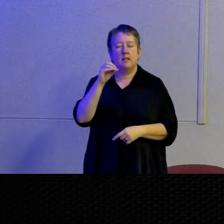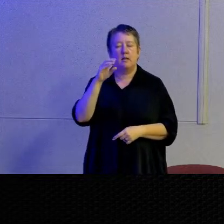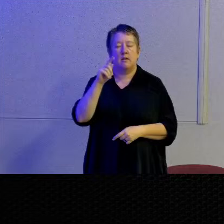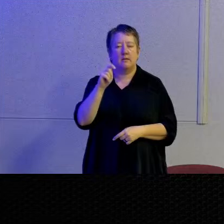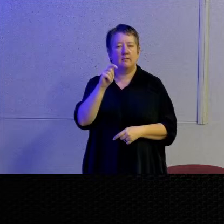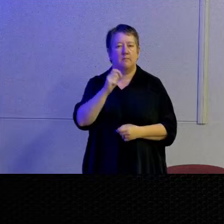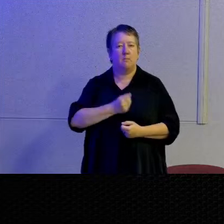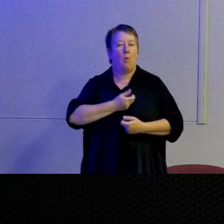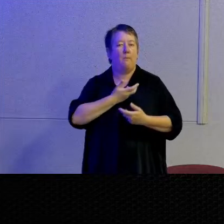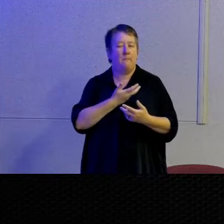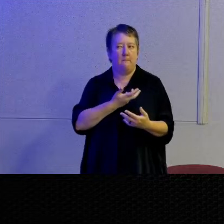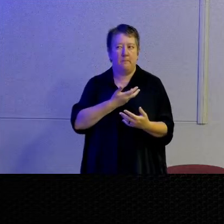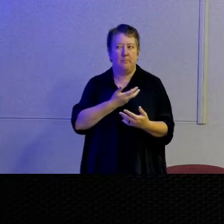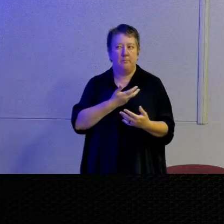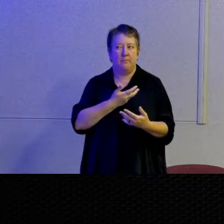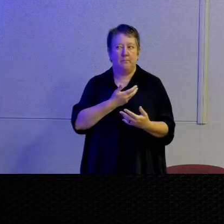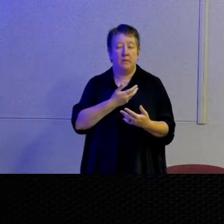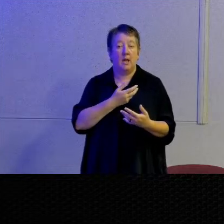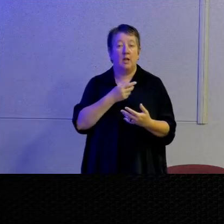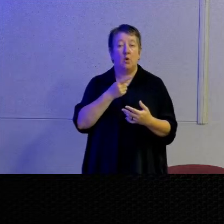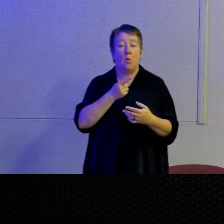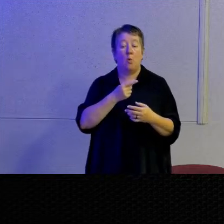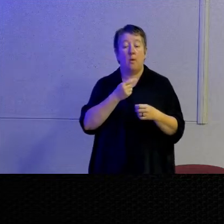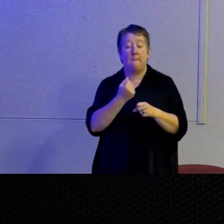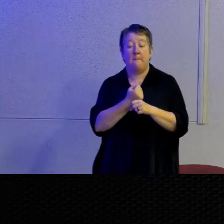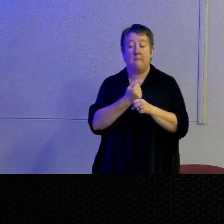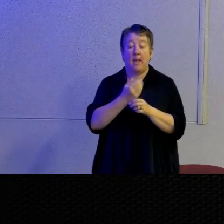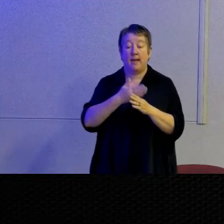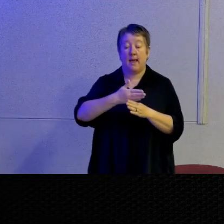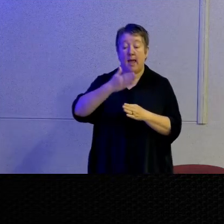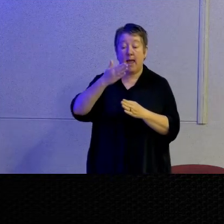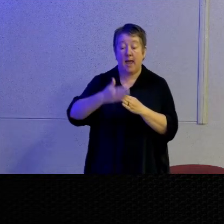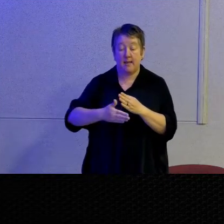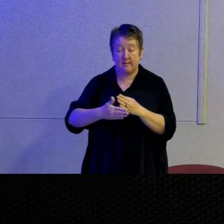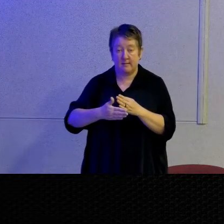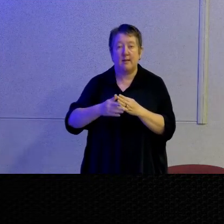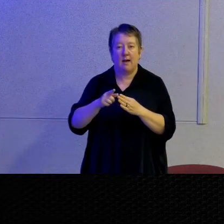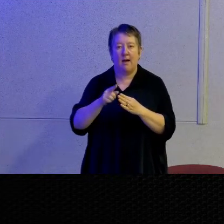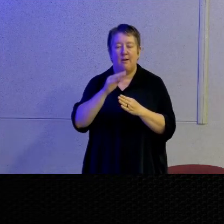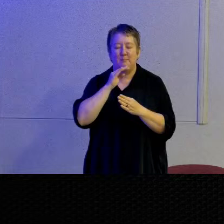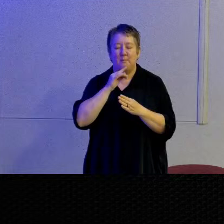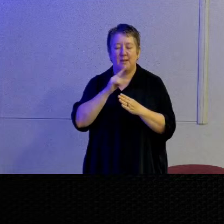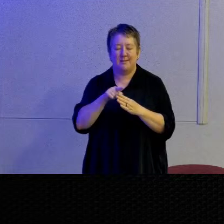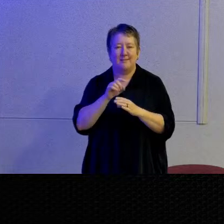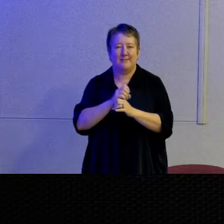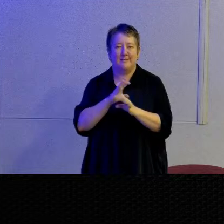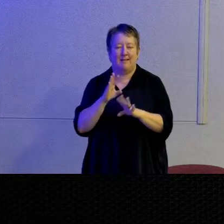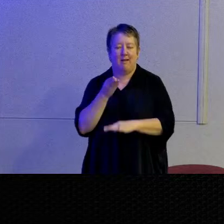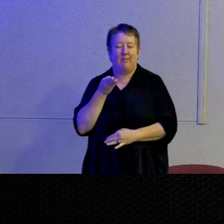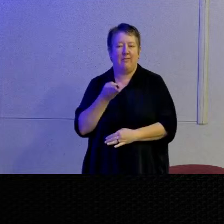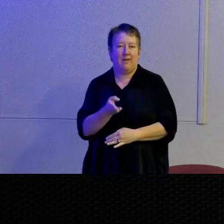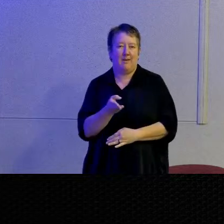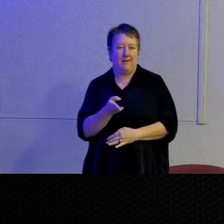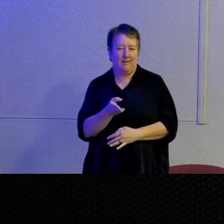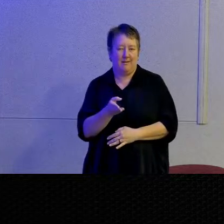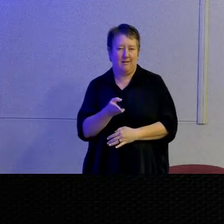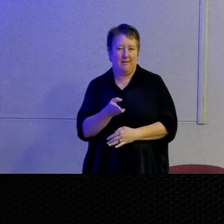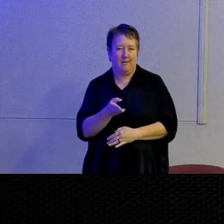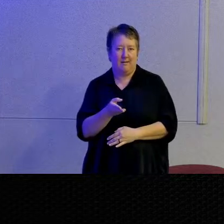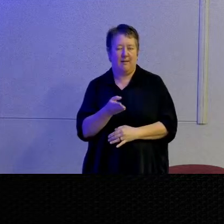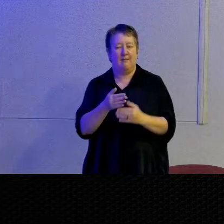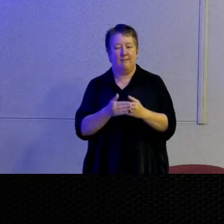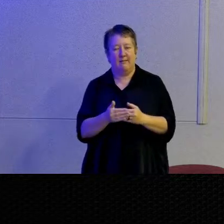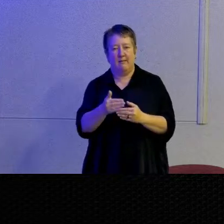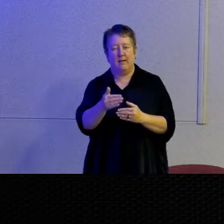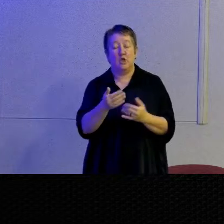end is to make a beginning. The end is where we start from. And so the LHC, I think, is now